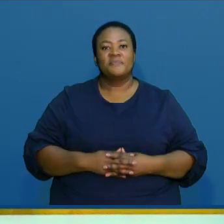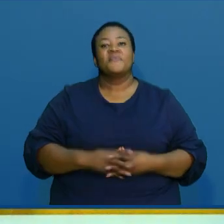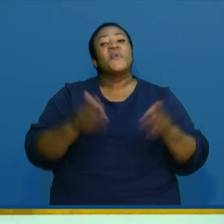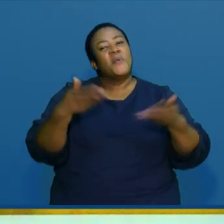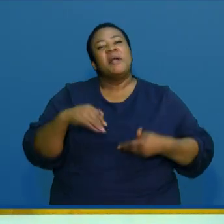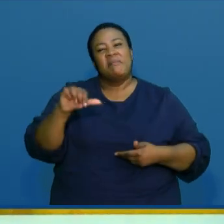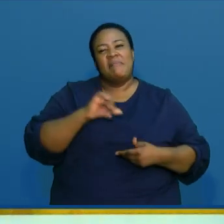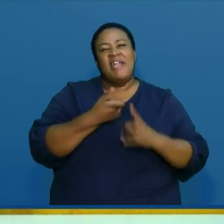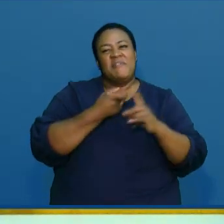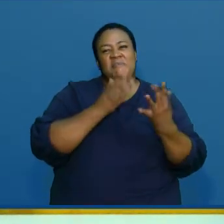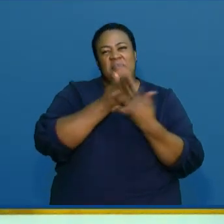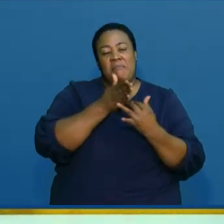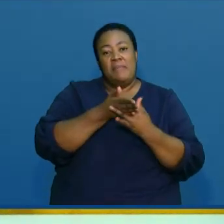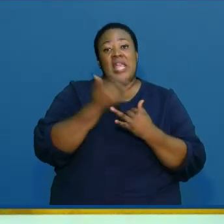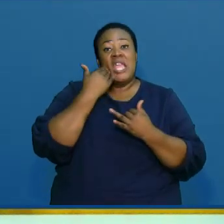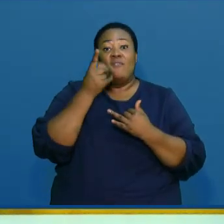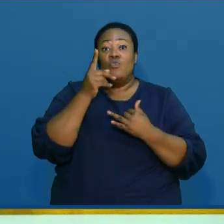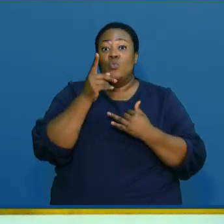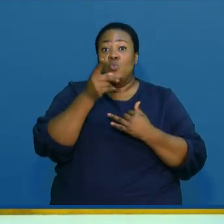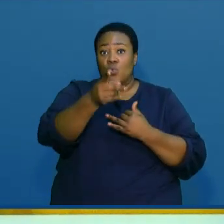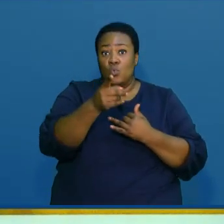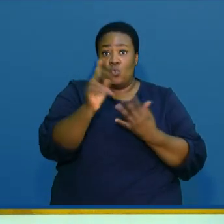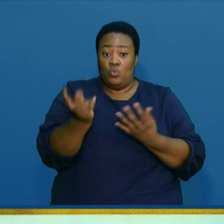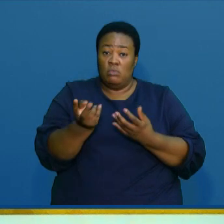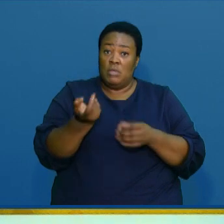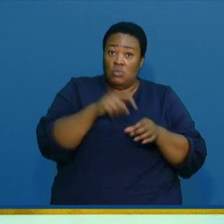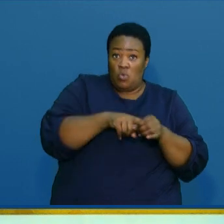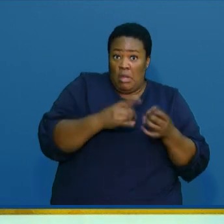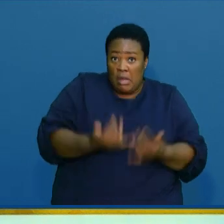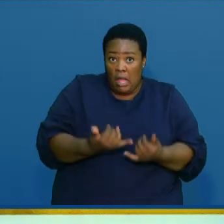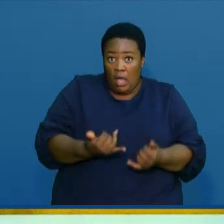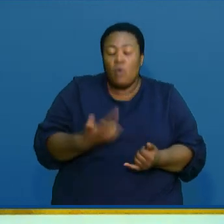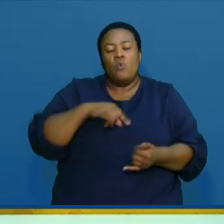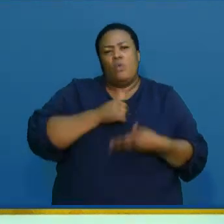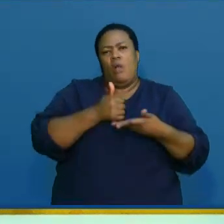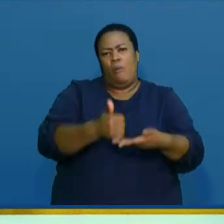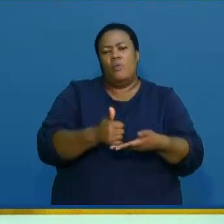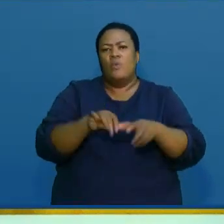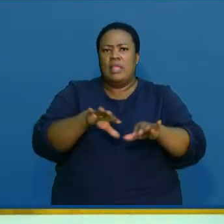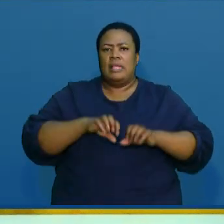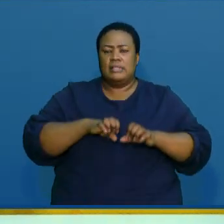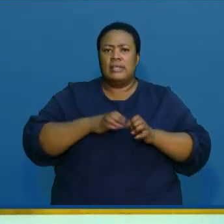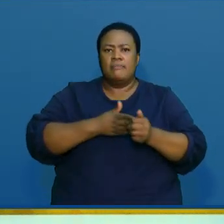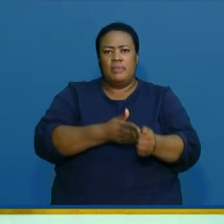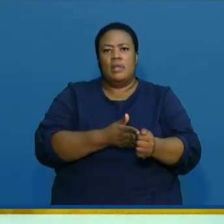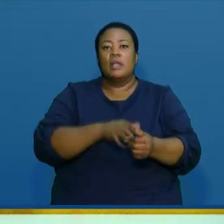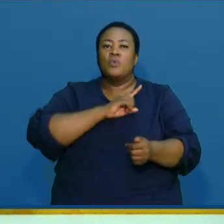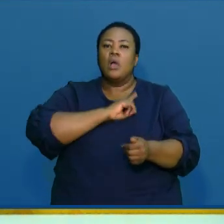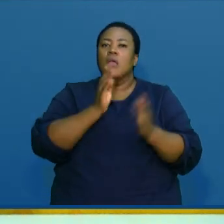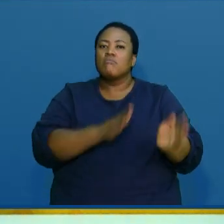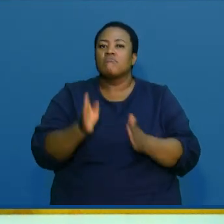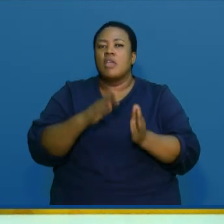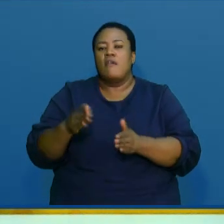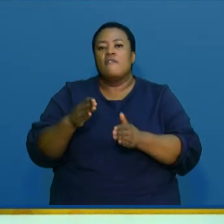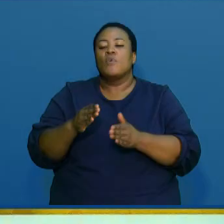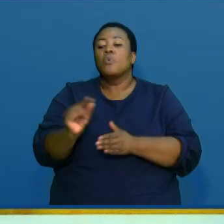Welcome back from the break, guys. If you've just joined us, we are assisting you with your exam guide to prep for the upcoming exams. Cool news,